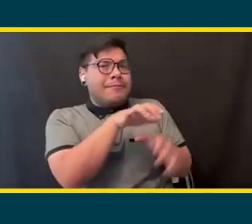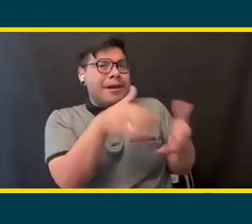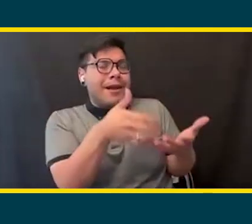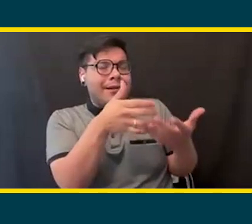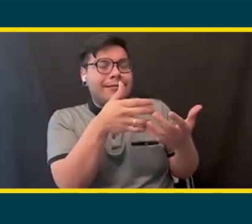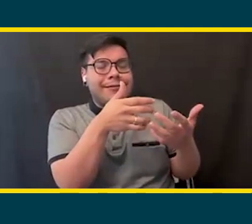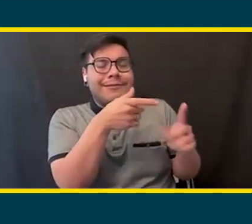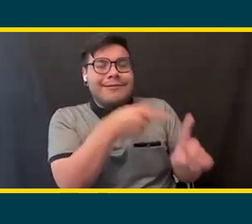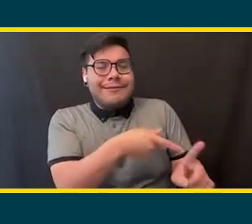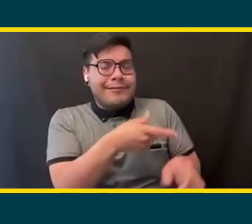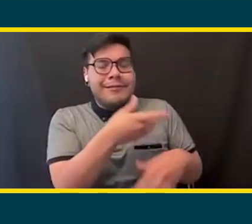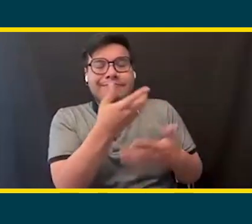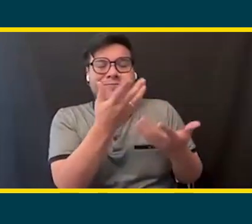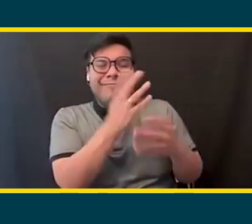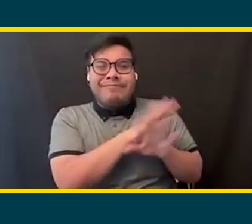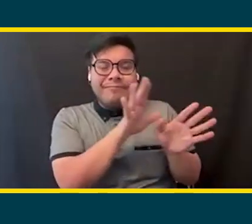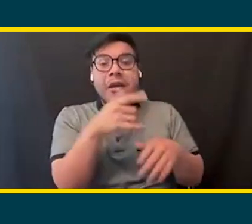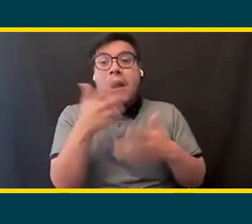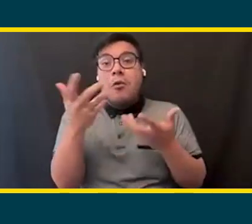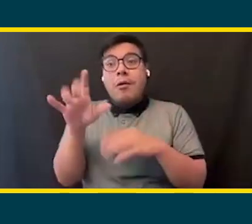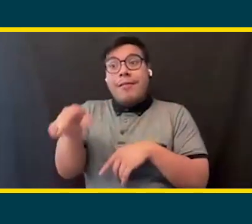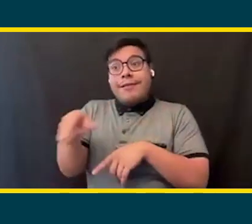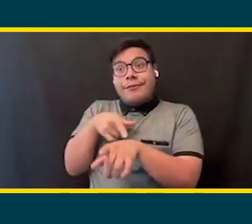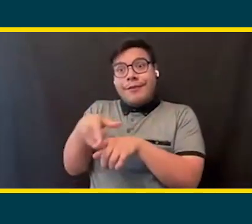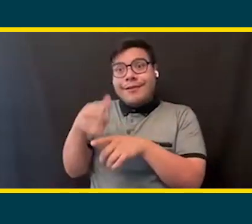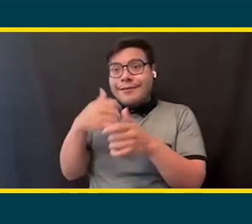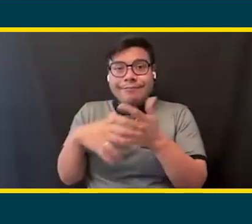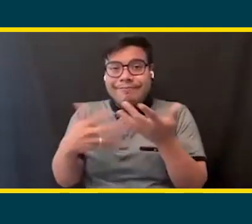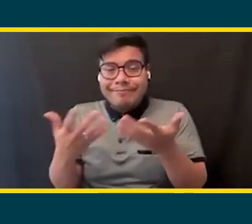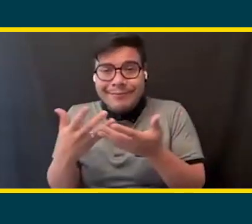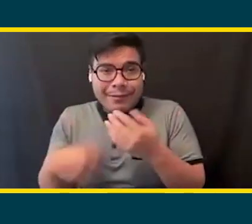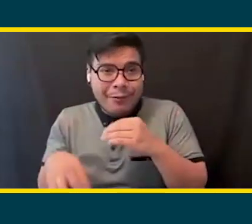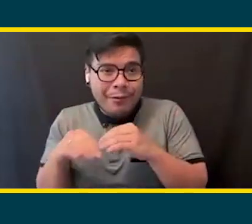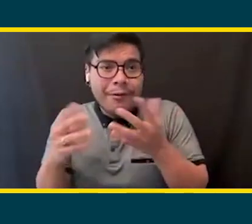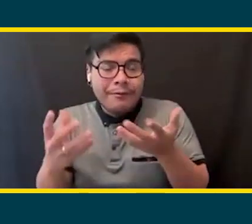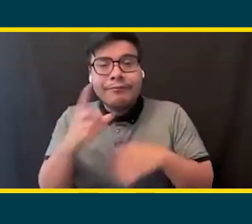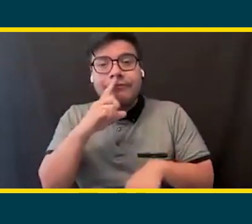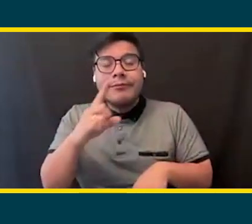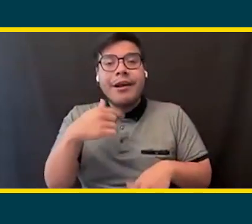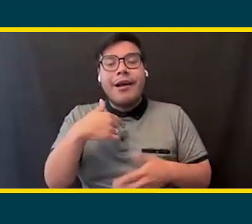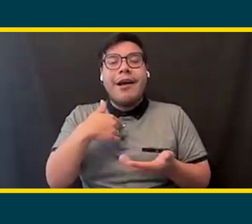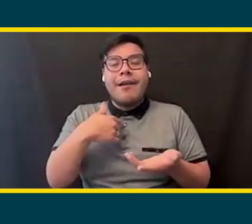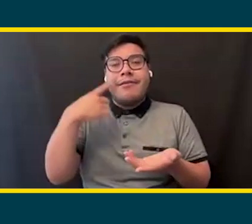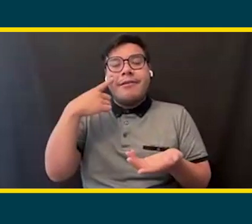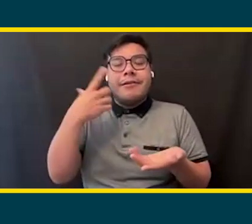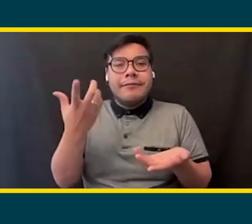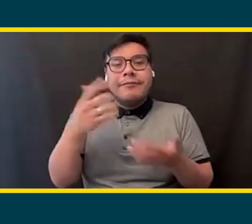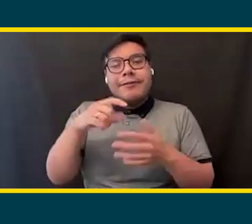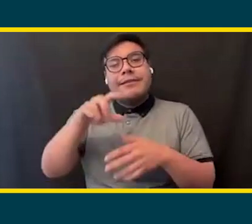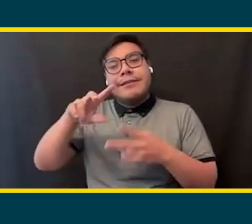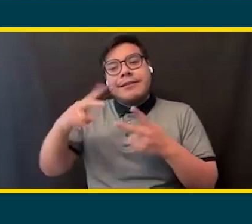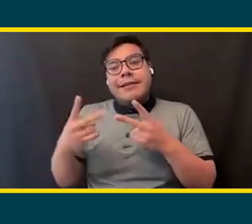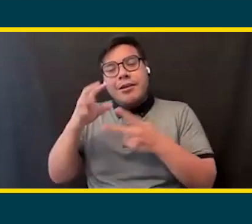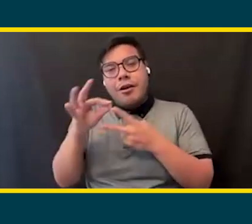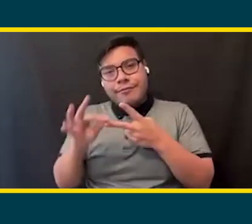want to be in this profession anymore. I want to change I don't know. Yeah, I think, like you said, the second option where